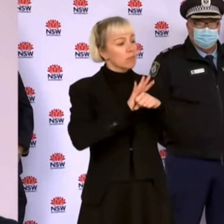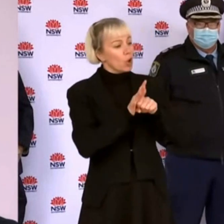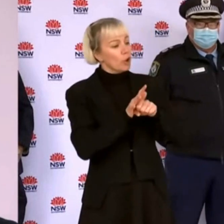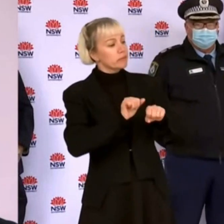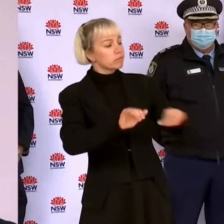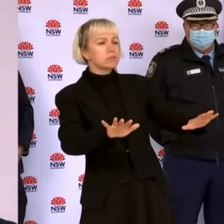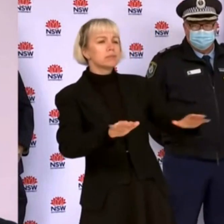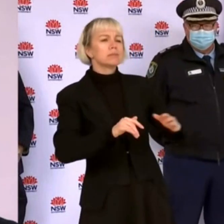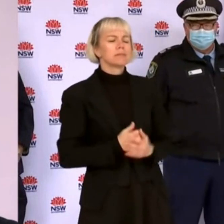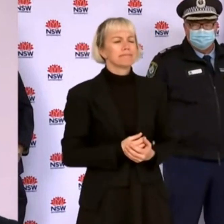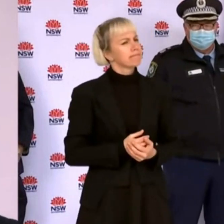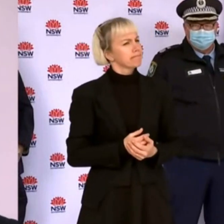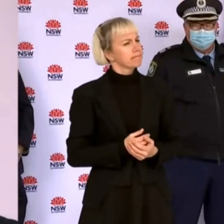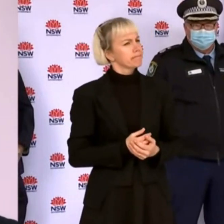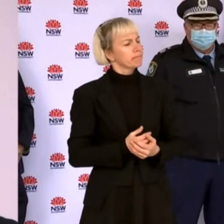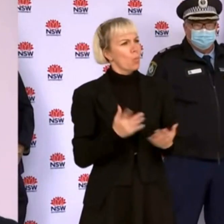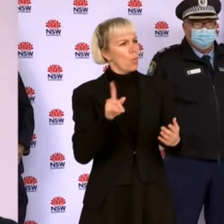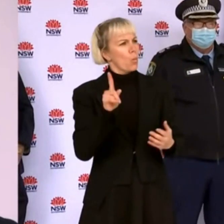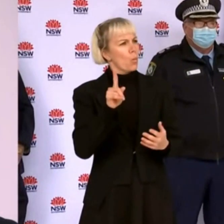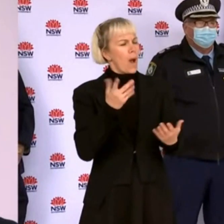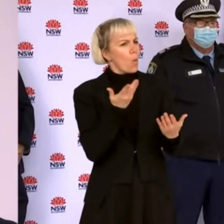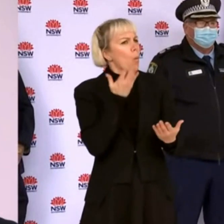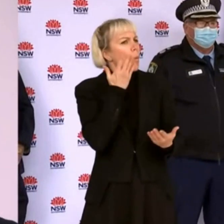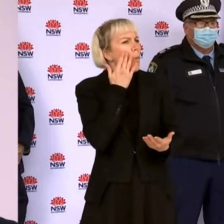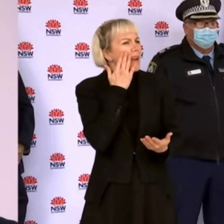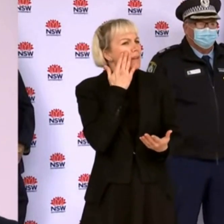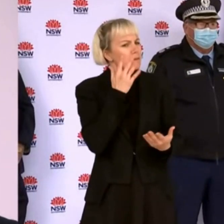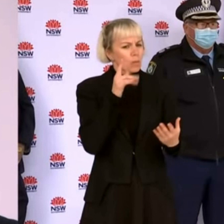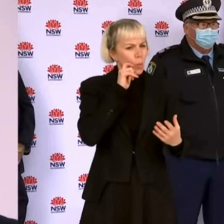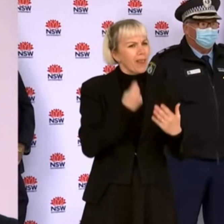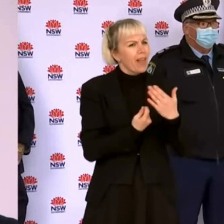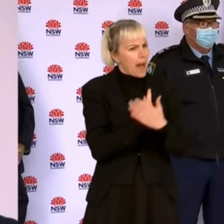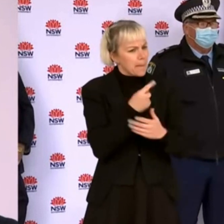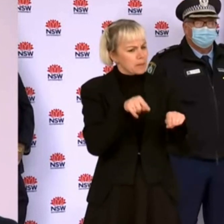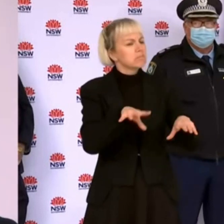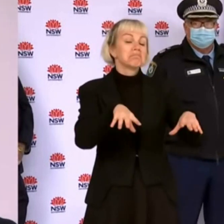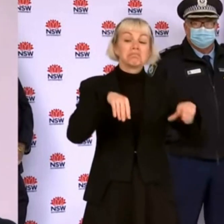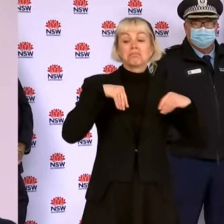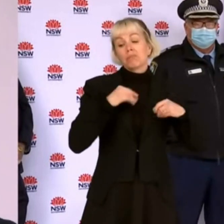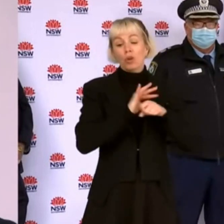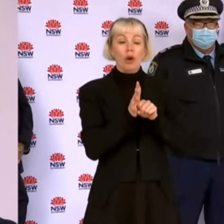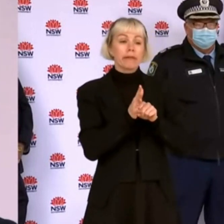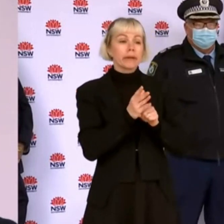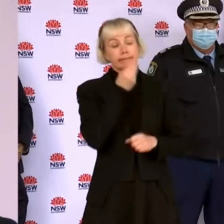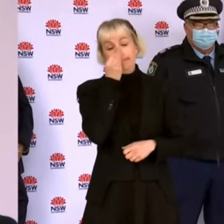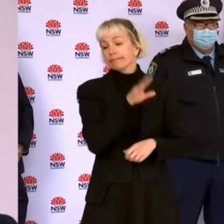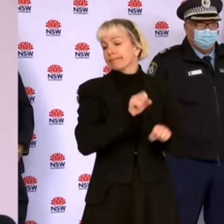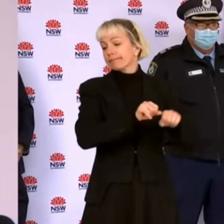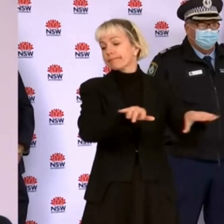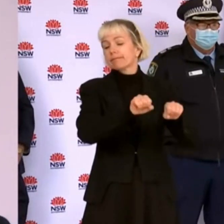And at what point do we need to accept that the virus might be living in the community? What would that look like? How many cases would you be comfortable with in the